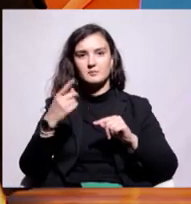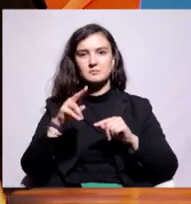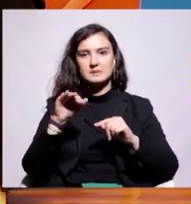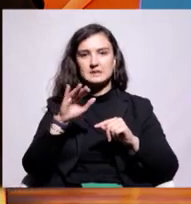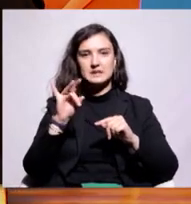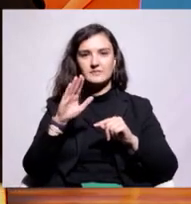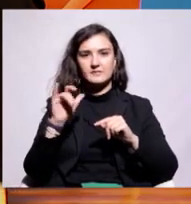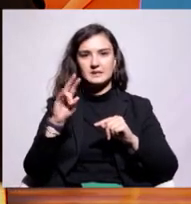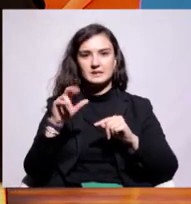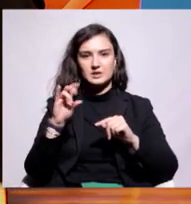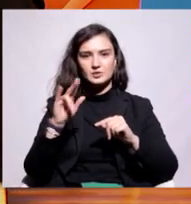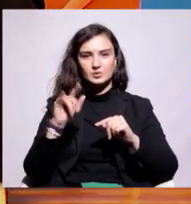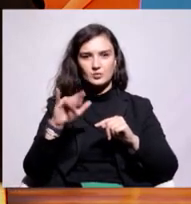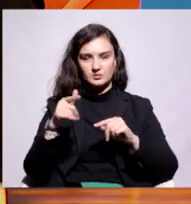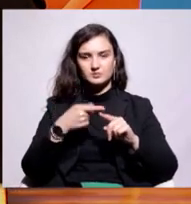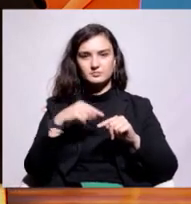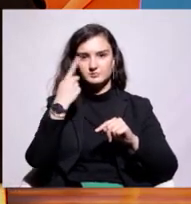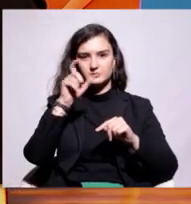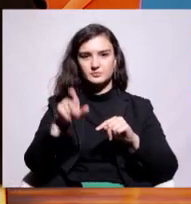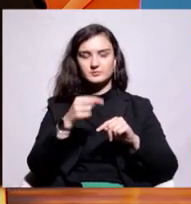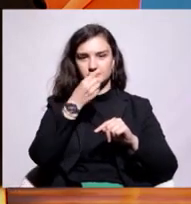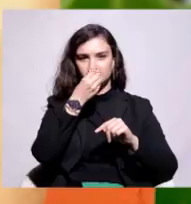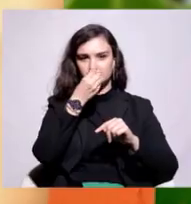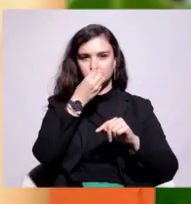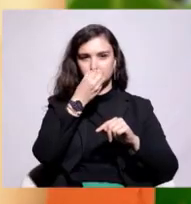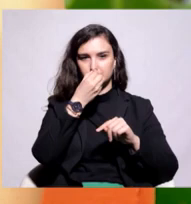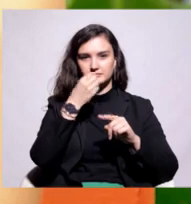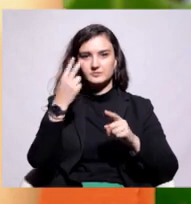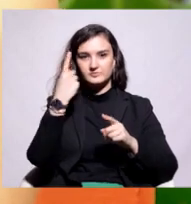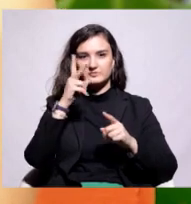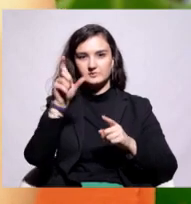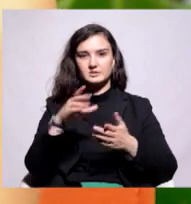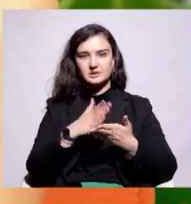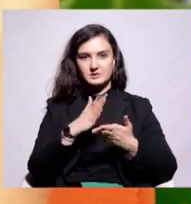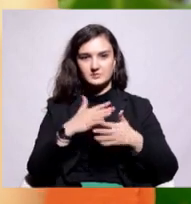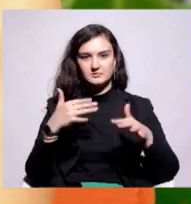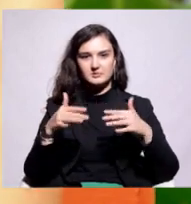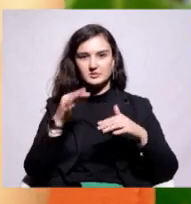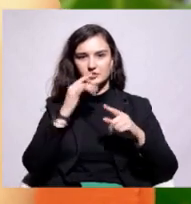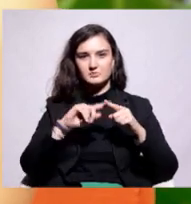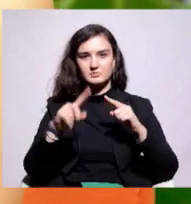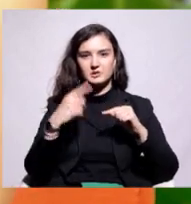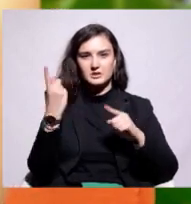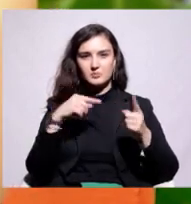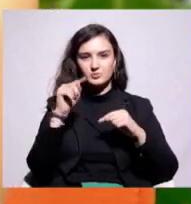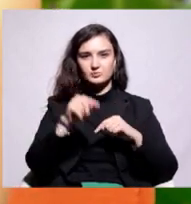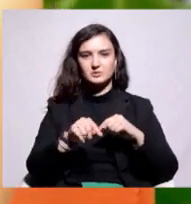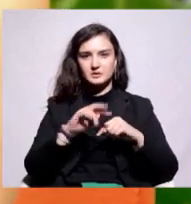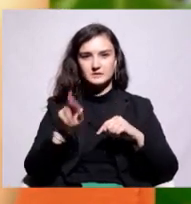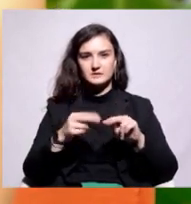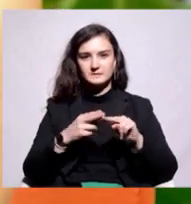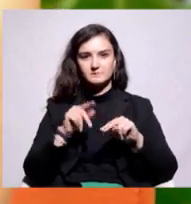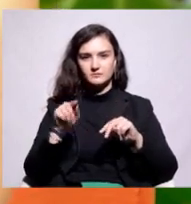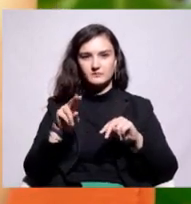der Donk. So he is the only person actually who could recognize Rip after he came back. So he is